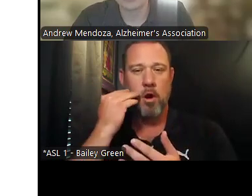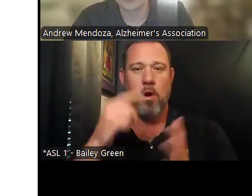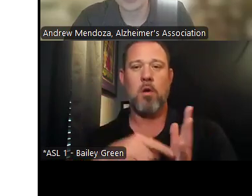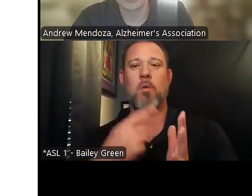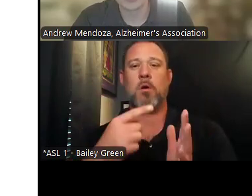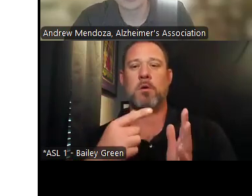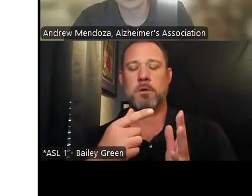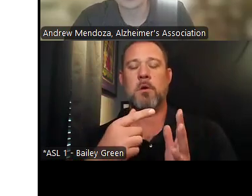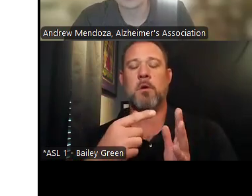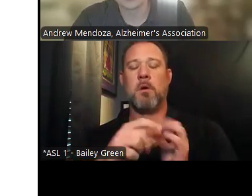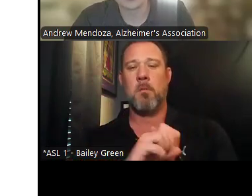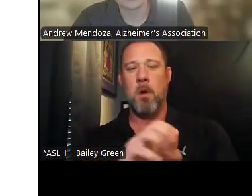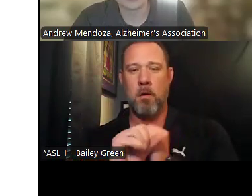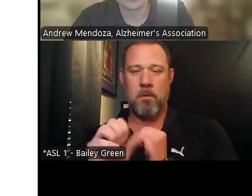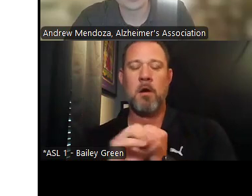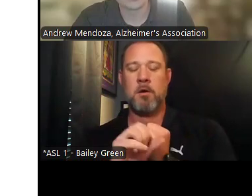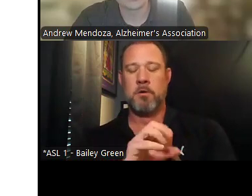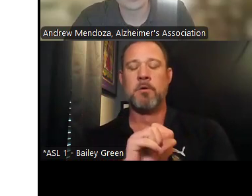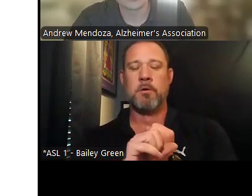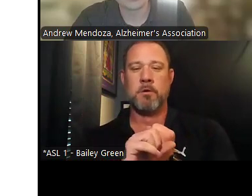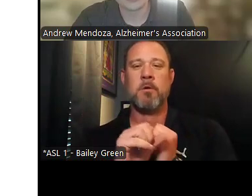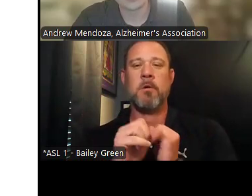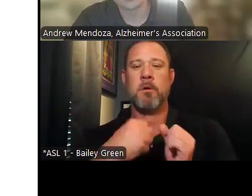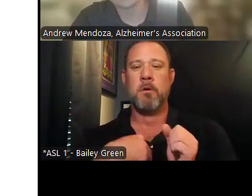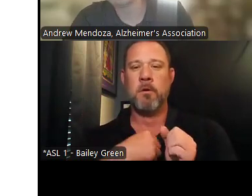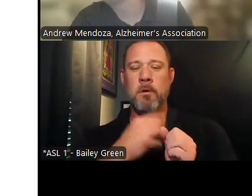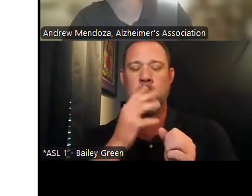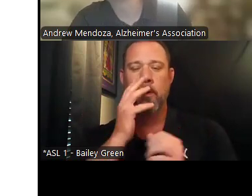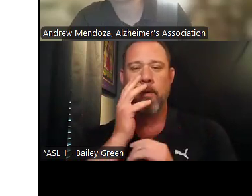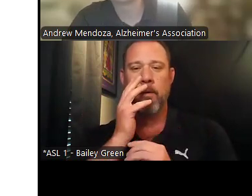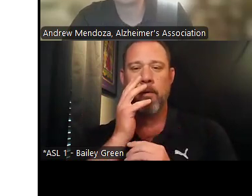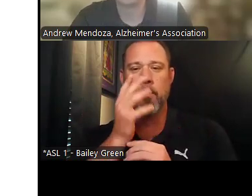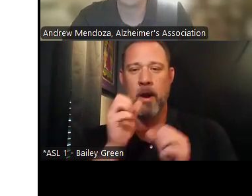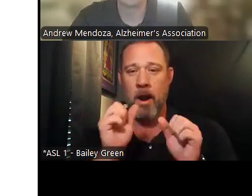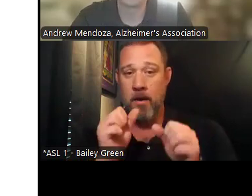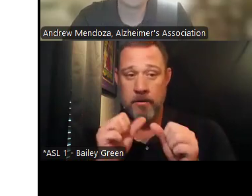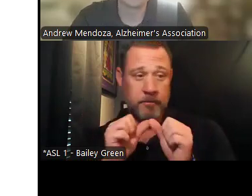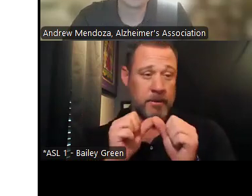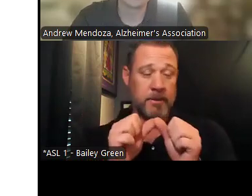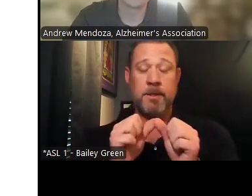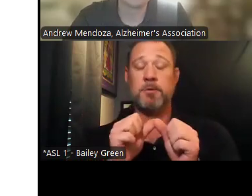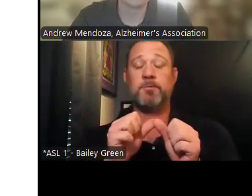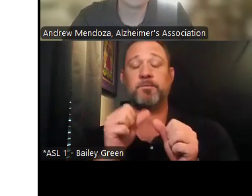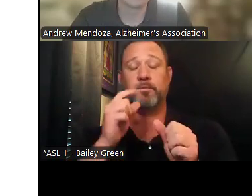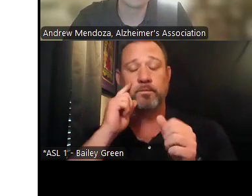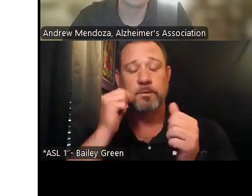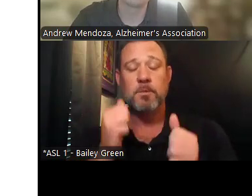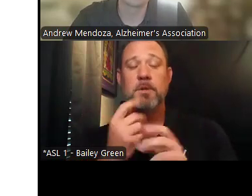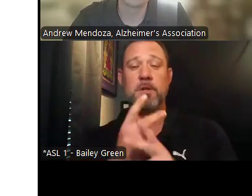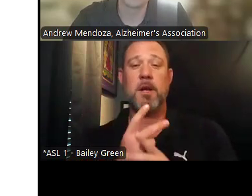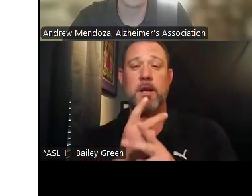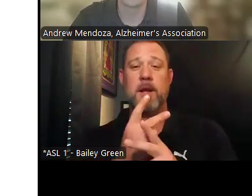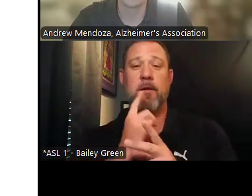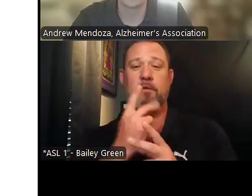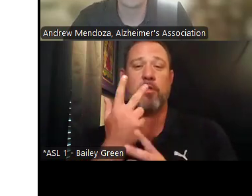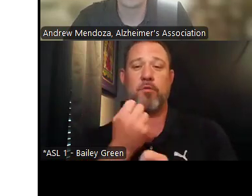it's published whether or not we are going to be able to continue on with Dementia Care Aware for about